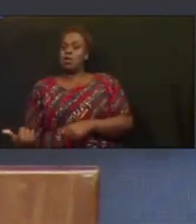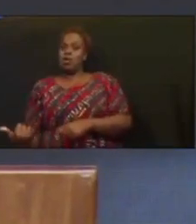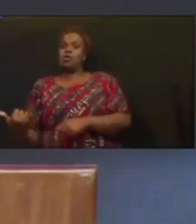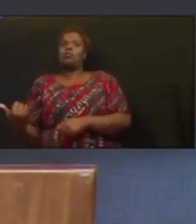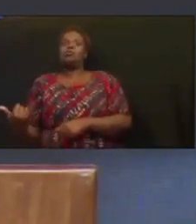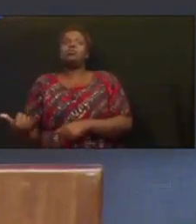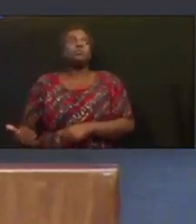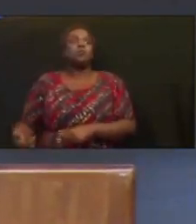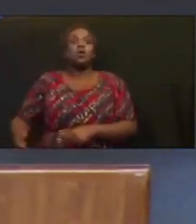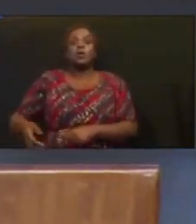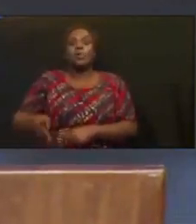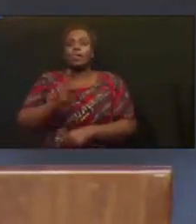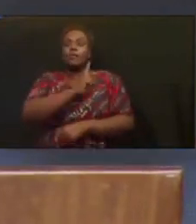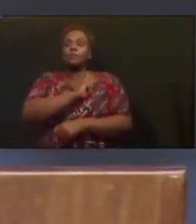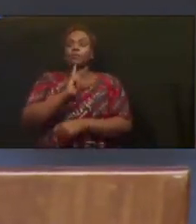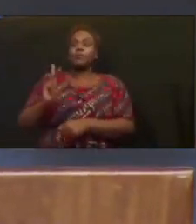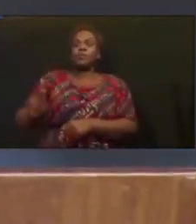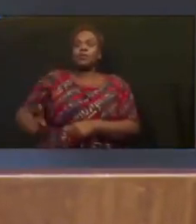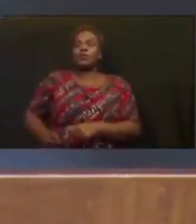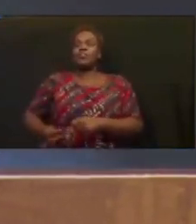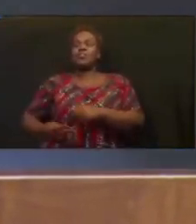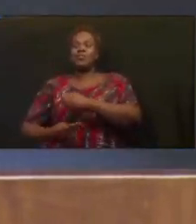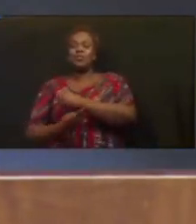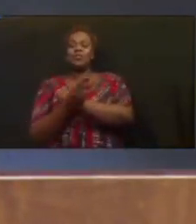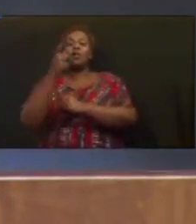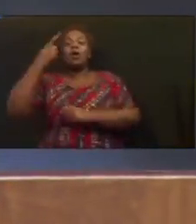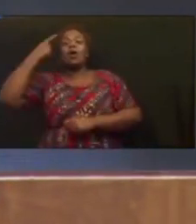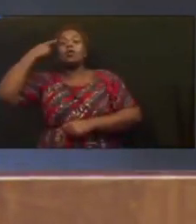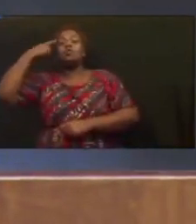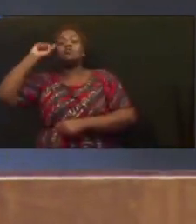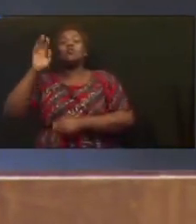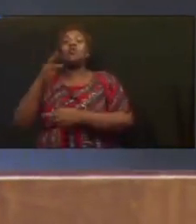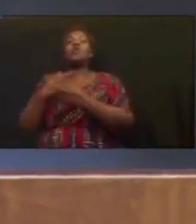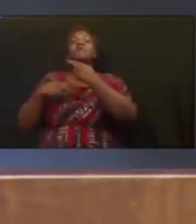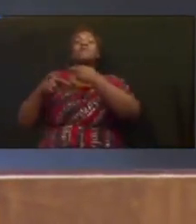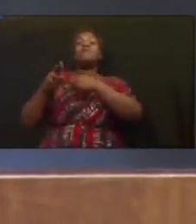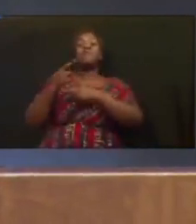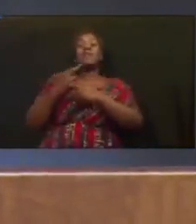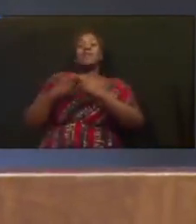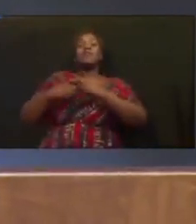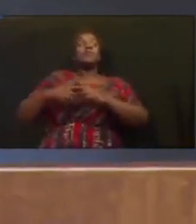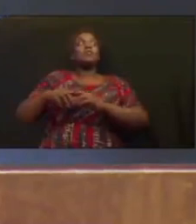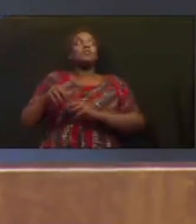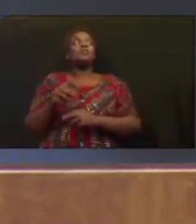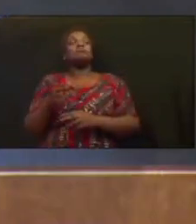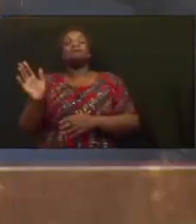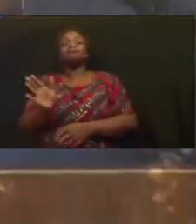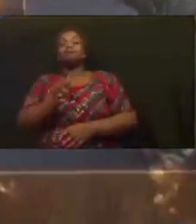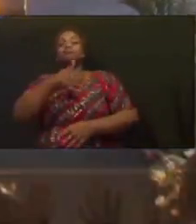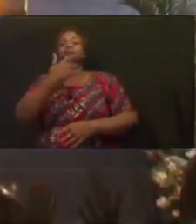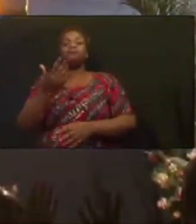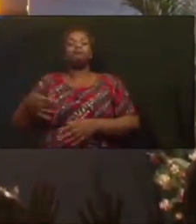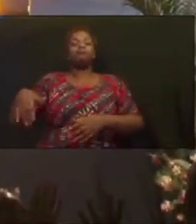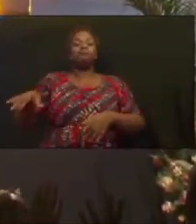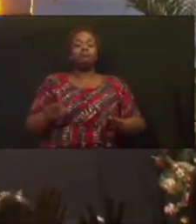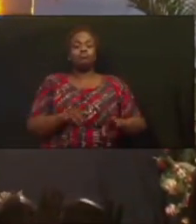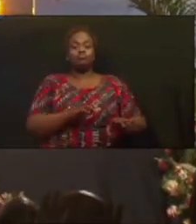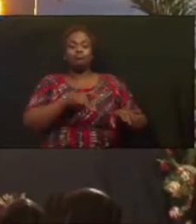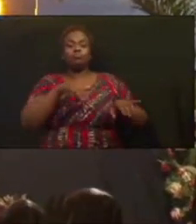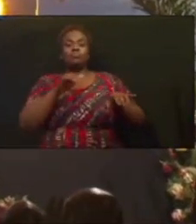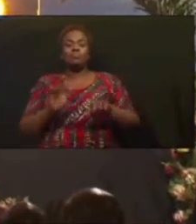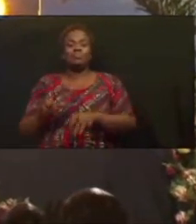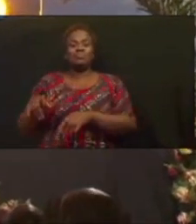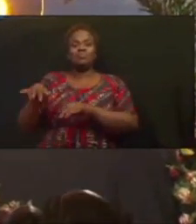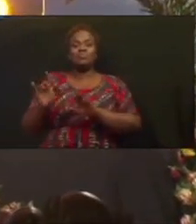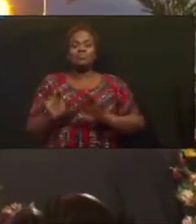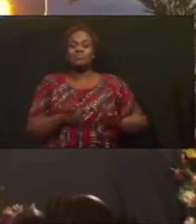to arise, for revival to return. Yeah, ali ali yo,